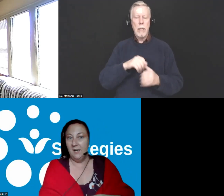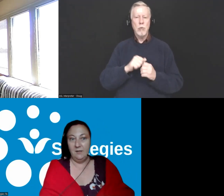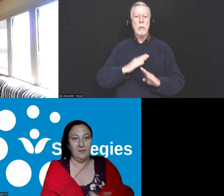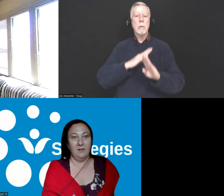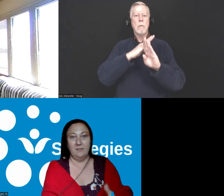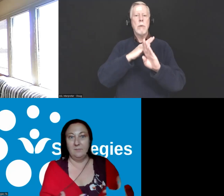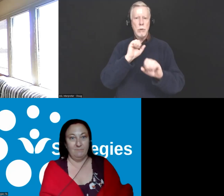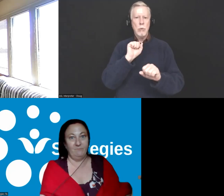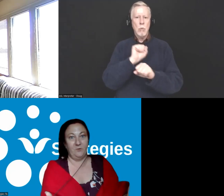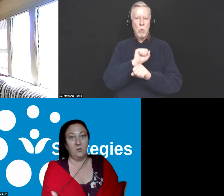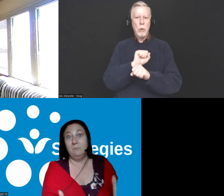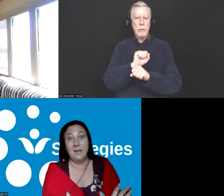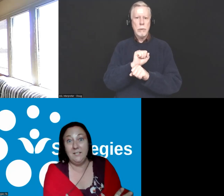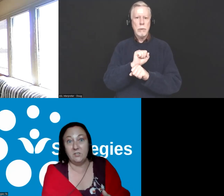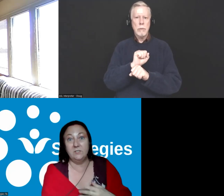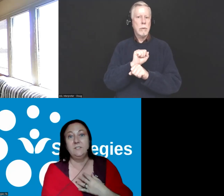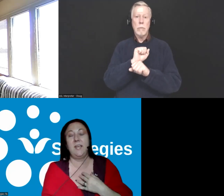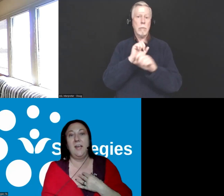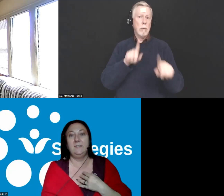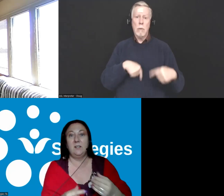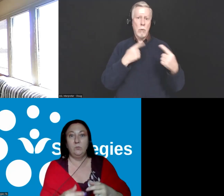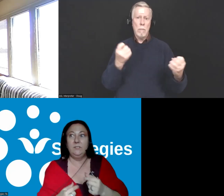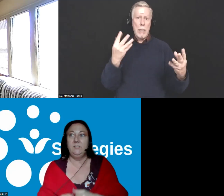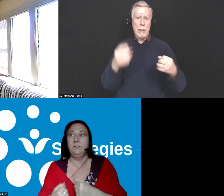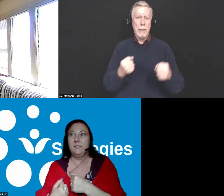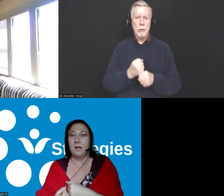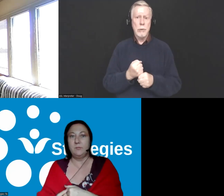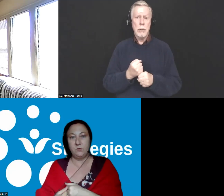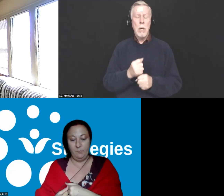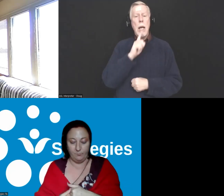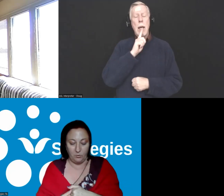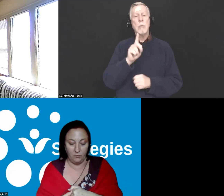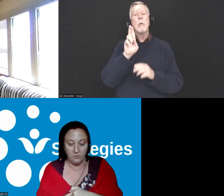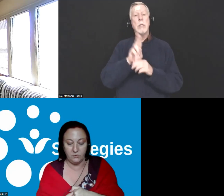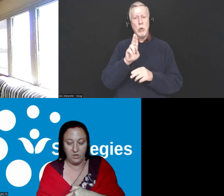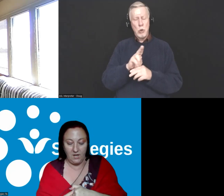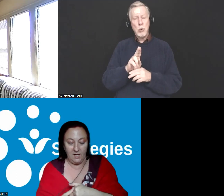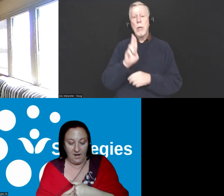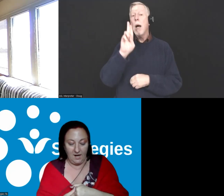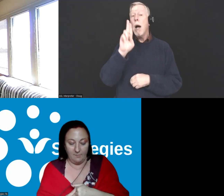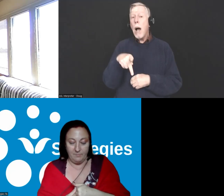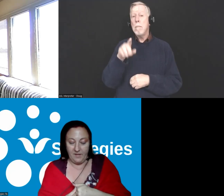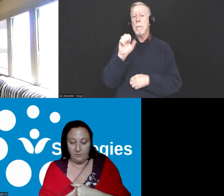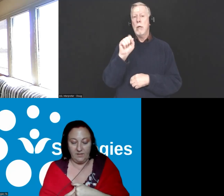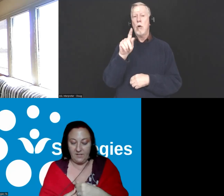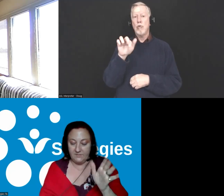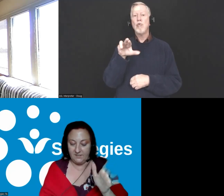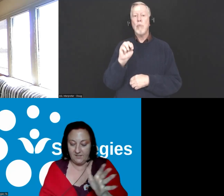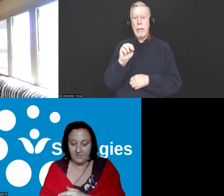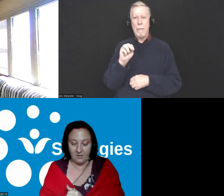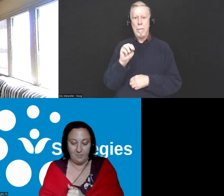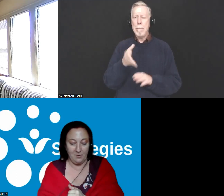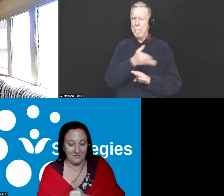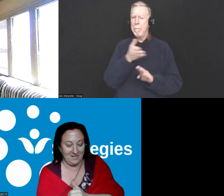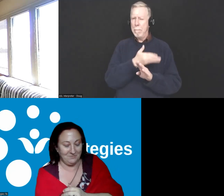work for many years and really used an upstream approach that I would love to have